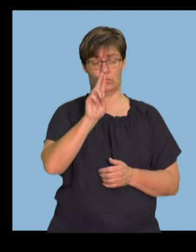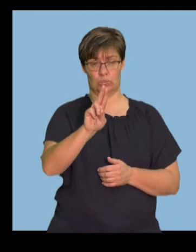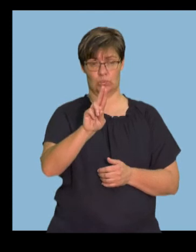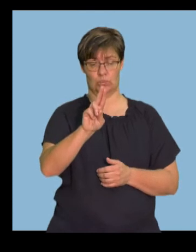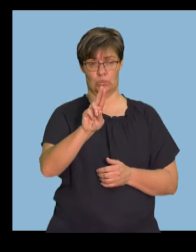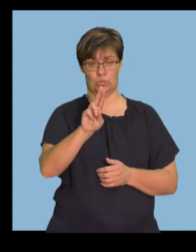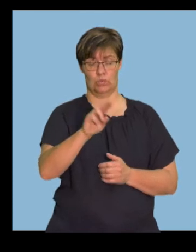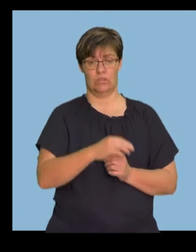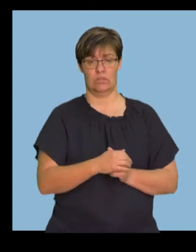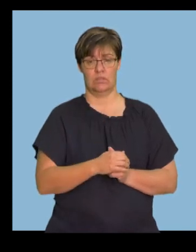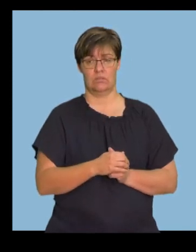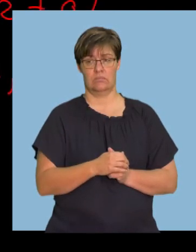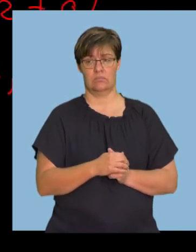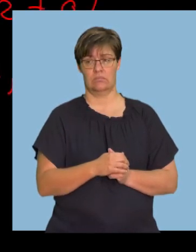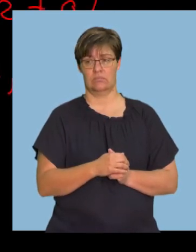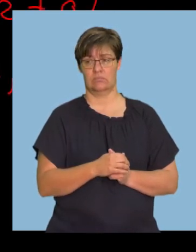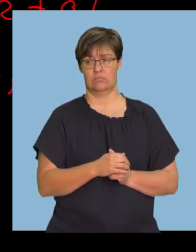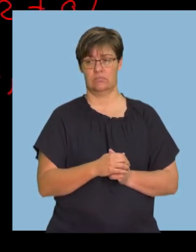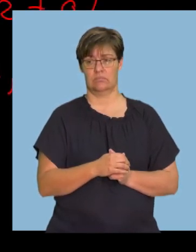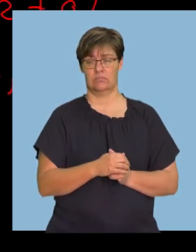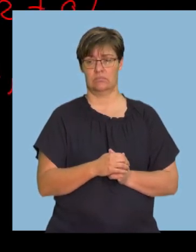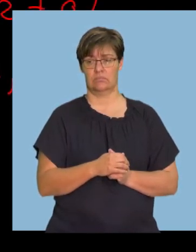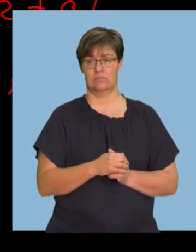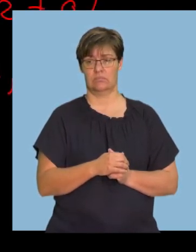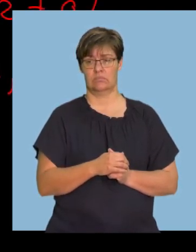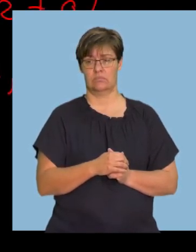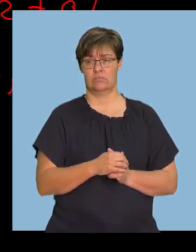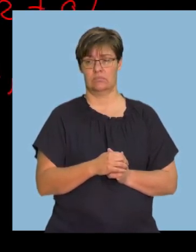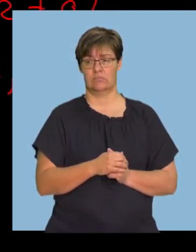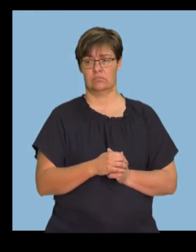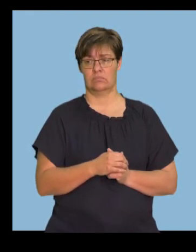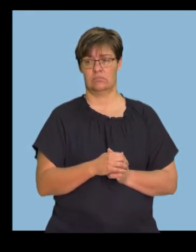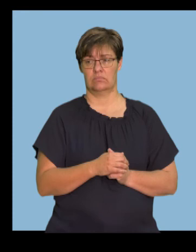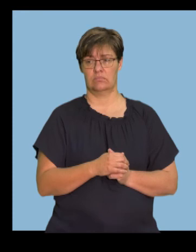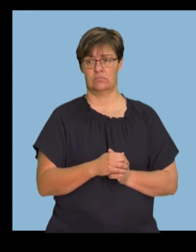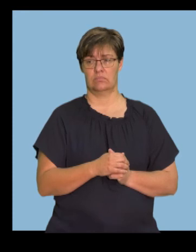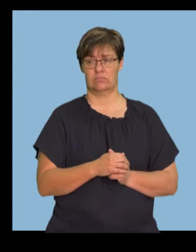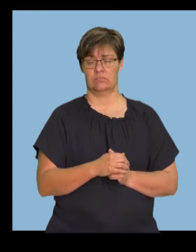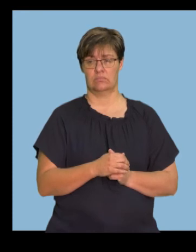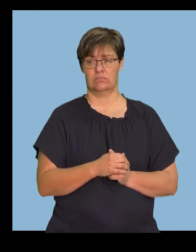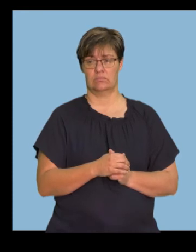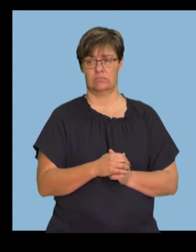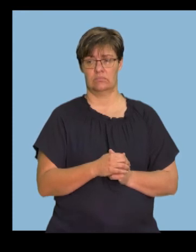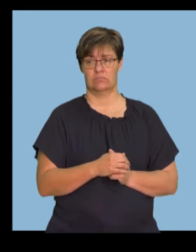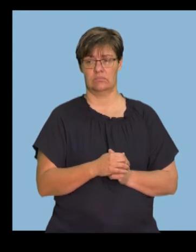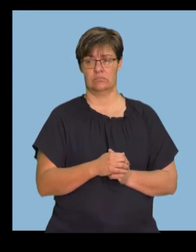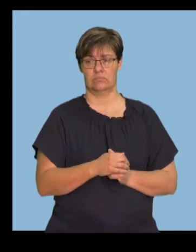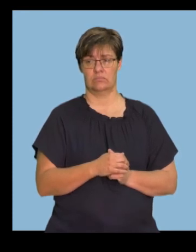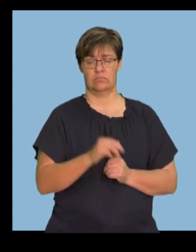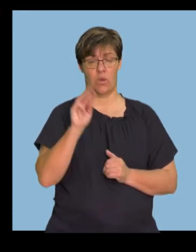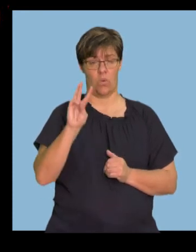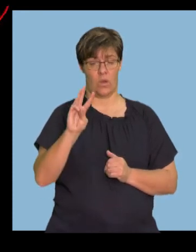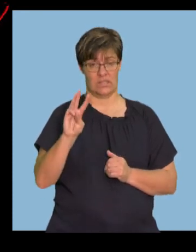7,2, right? 7, okay, 2, right? This gives us